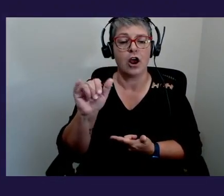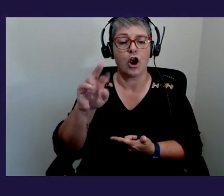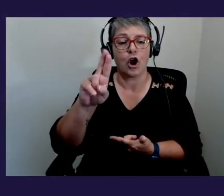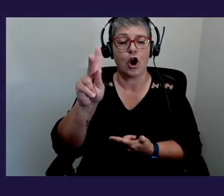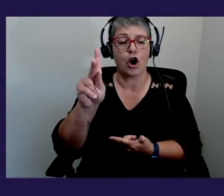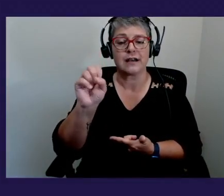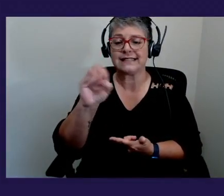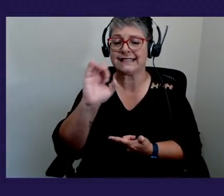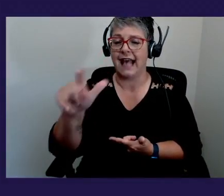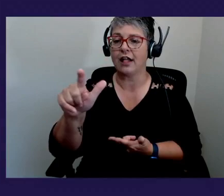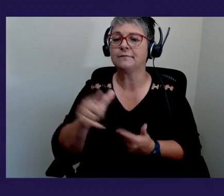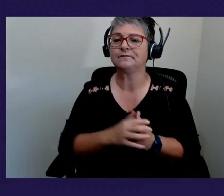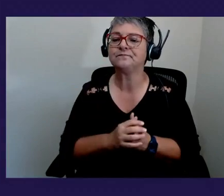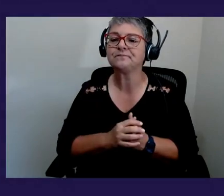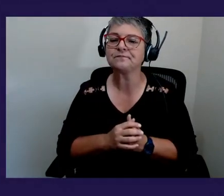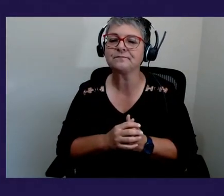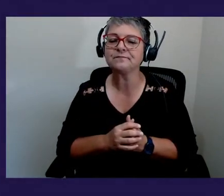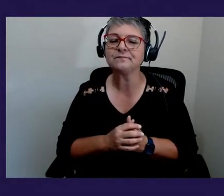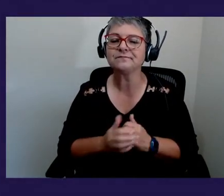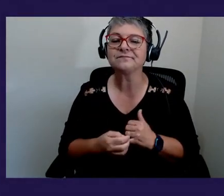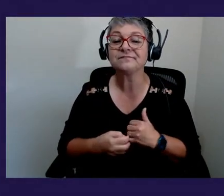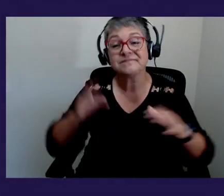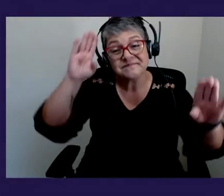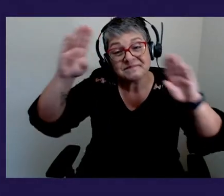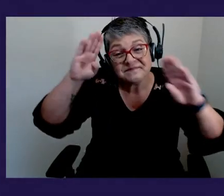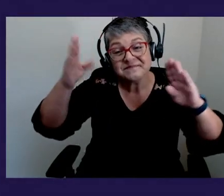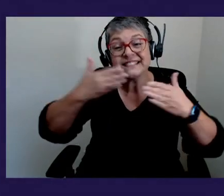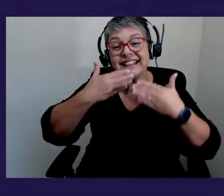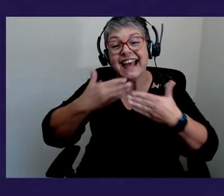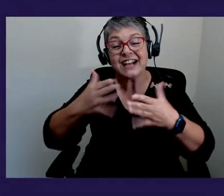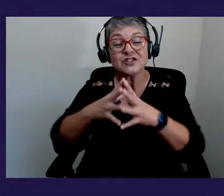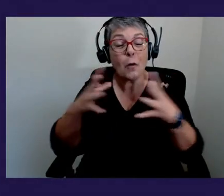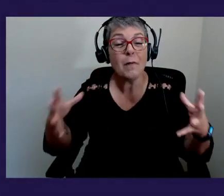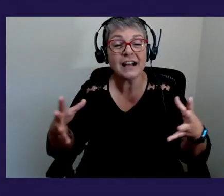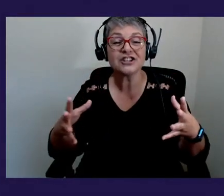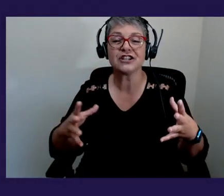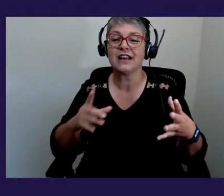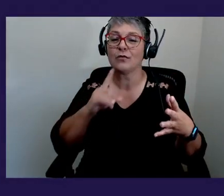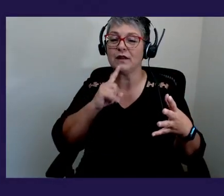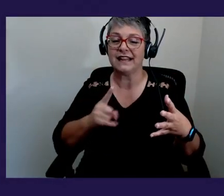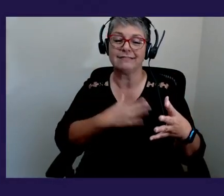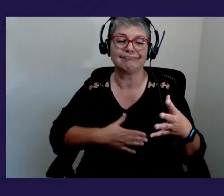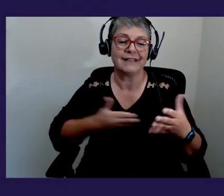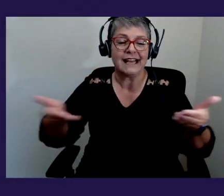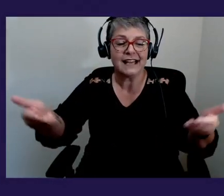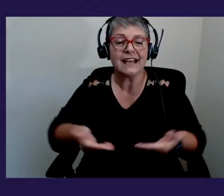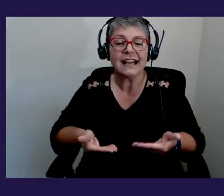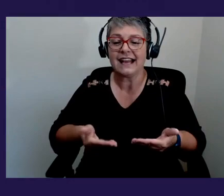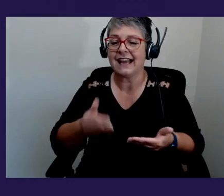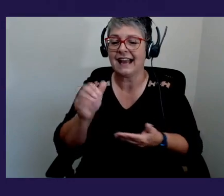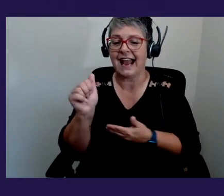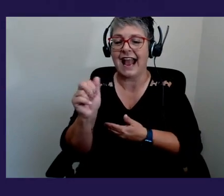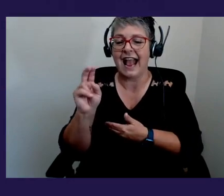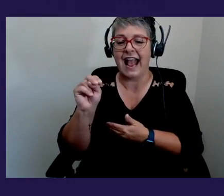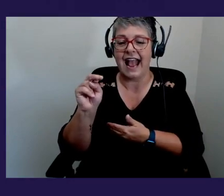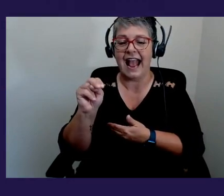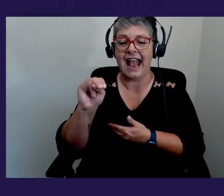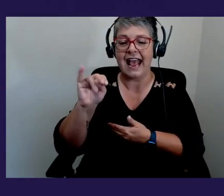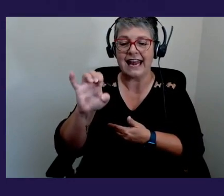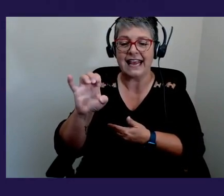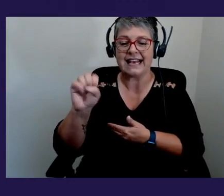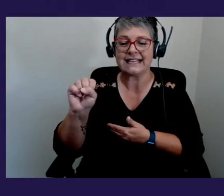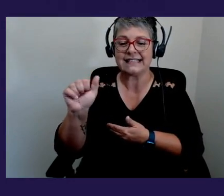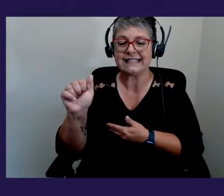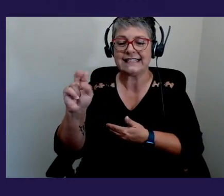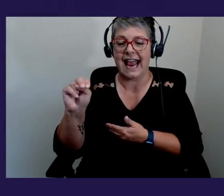Well, hi, thanks so much. It's my great pleasure to introduce Annie Sendelson, my PhD student at the Johns Hopkins Bloomberg School